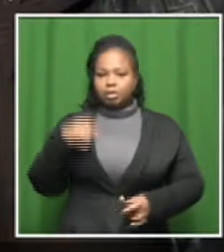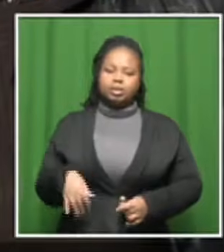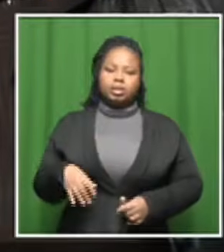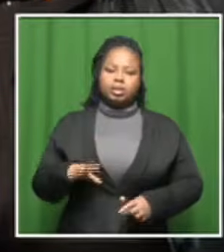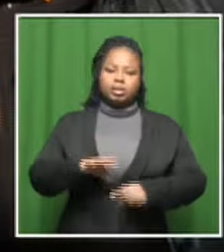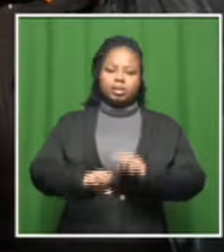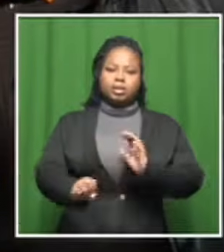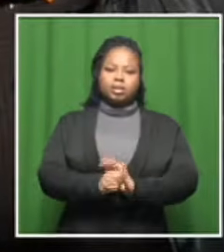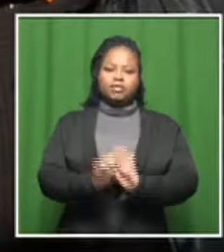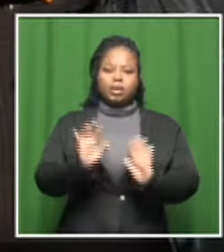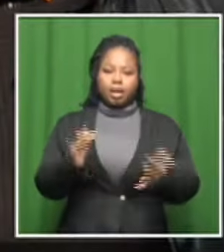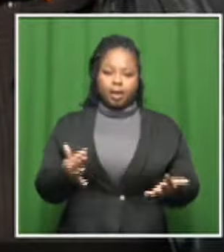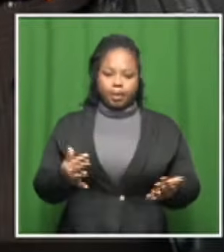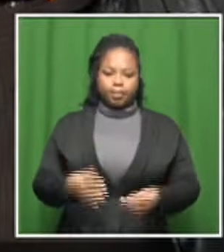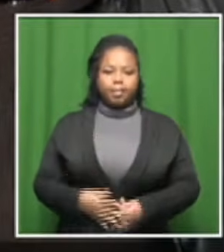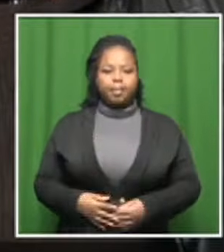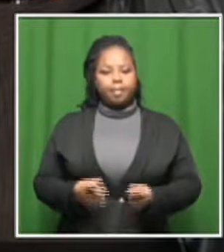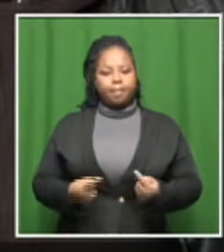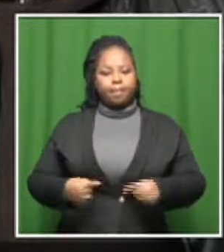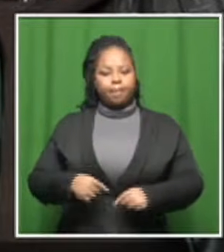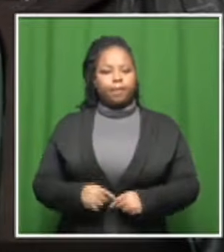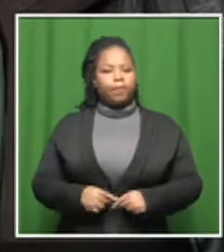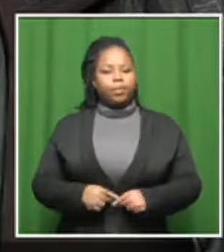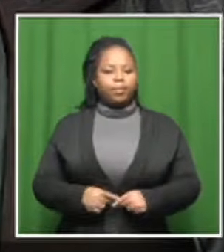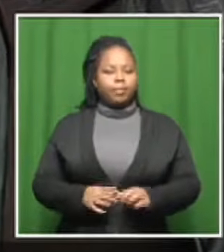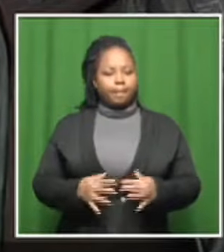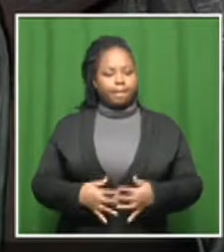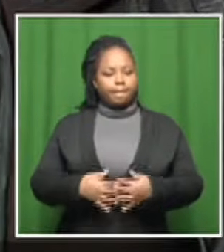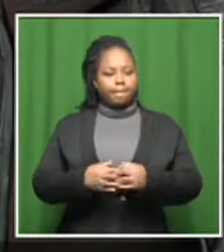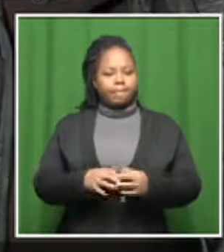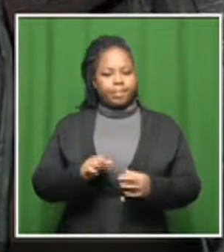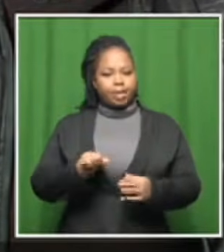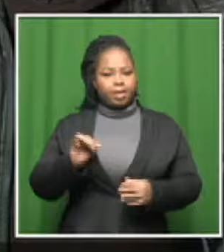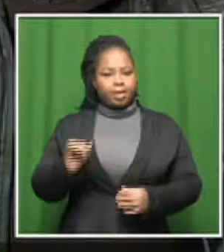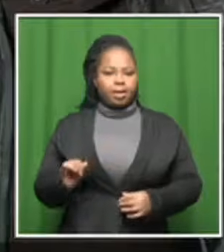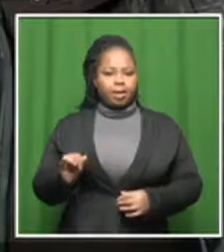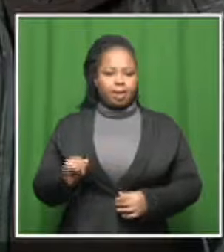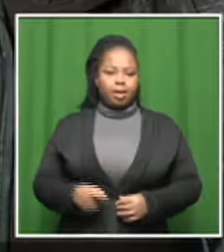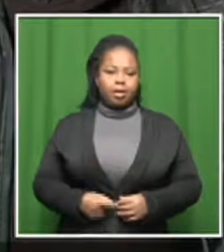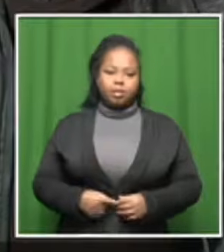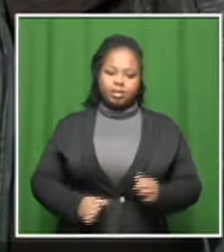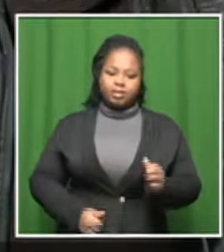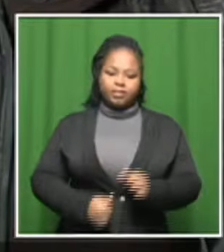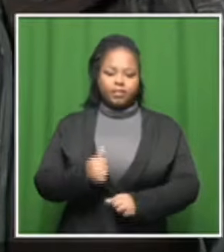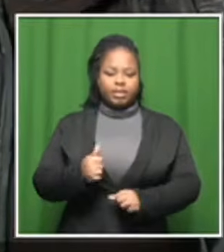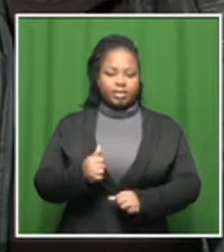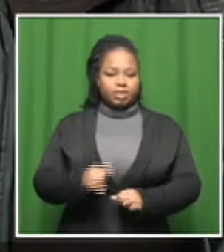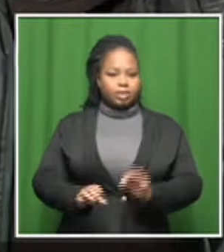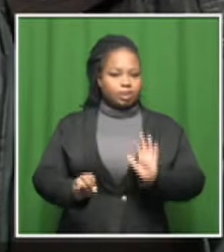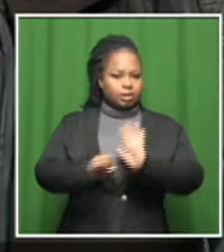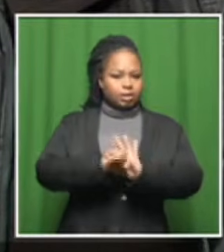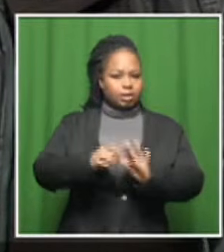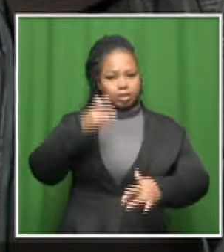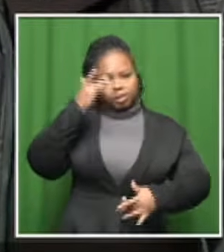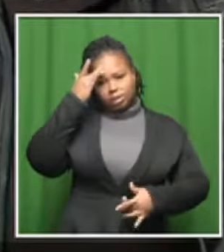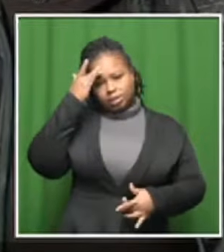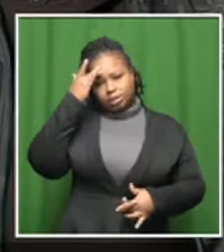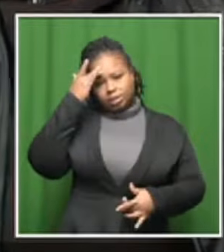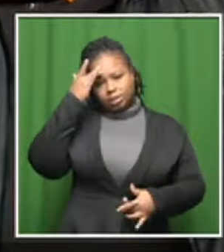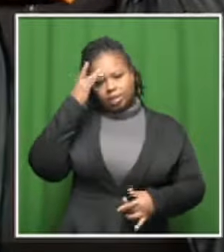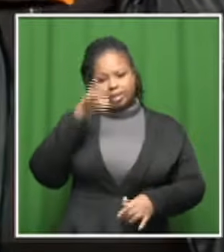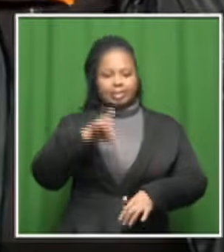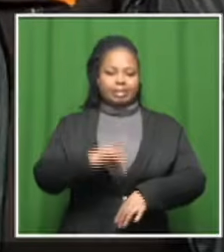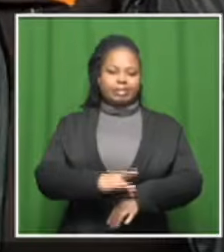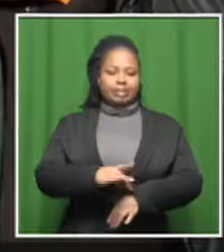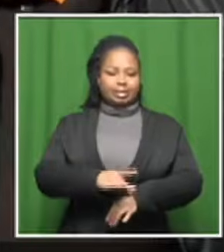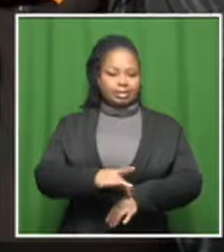we build AI-based solutions to first do the detection of the kinds of diseases, and then once we have